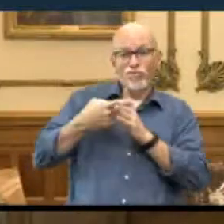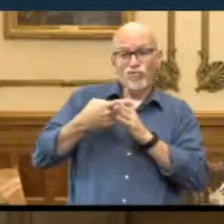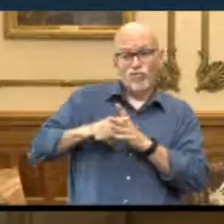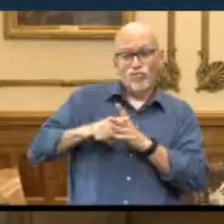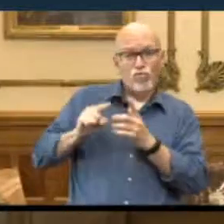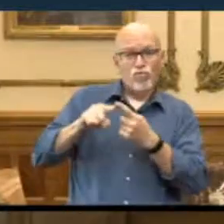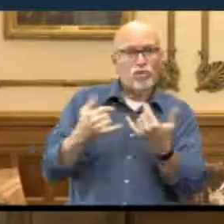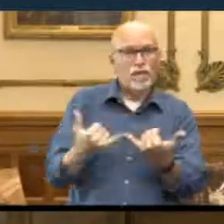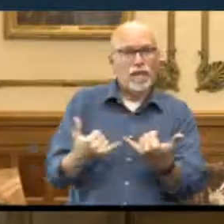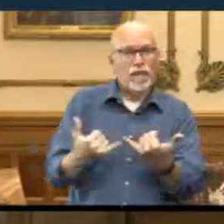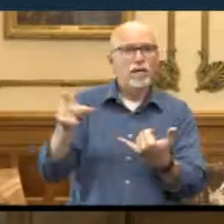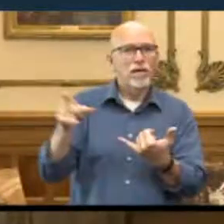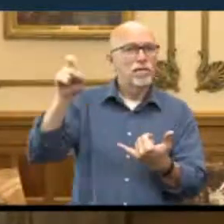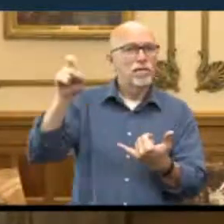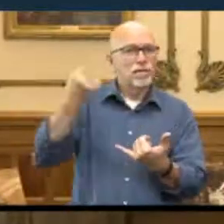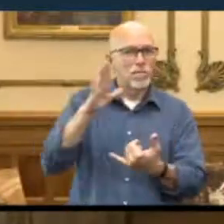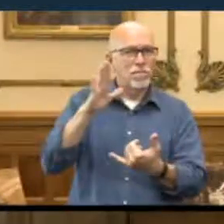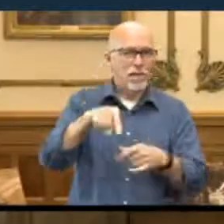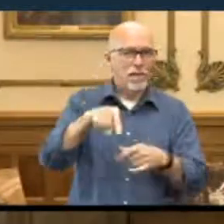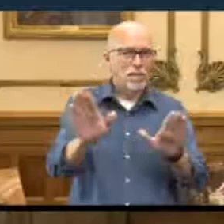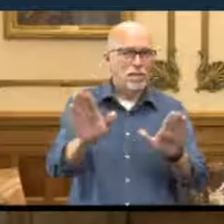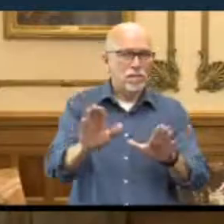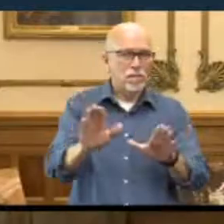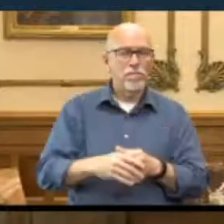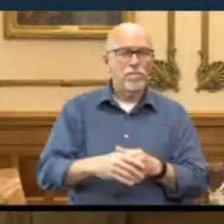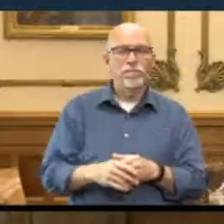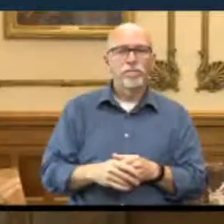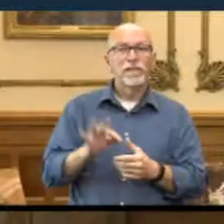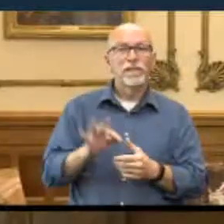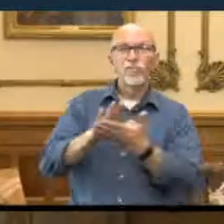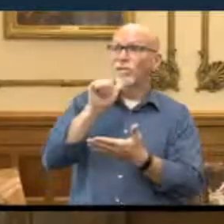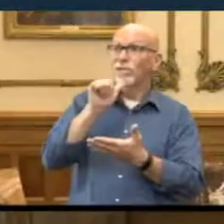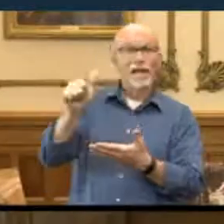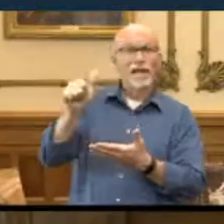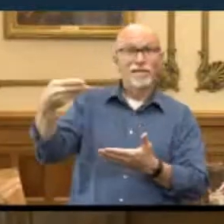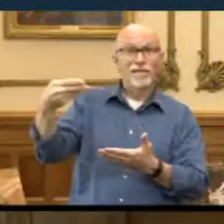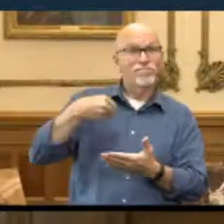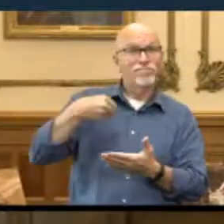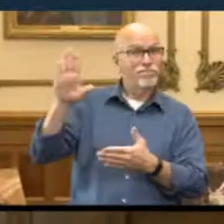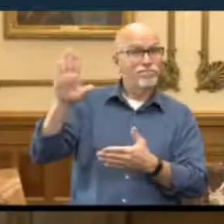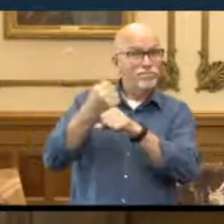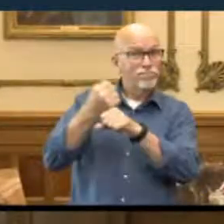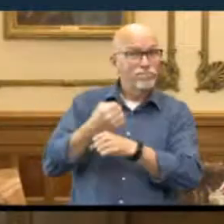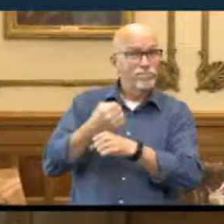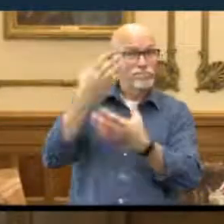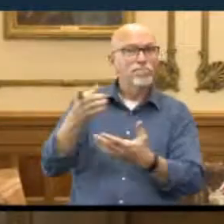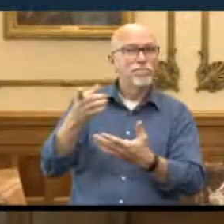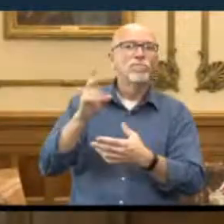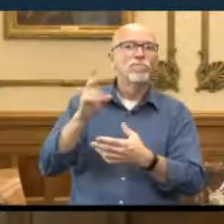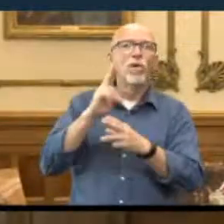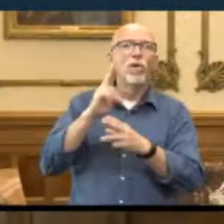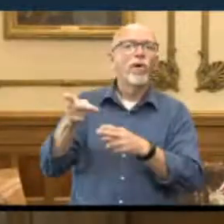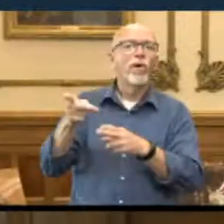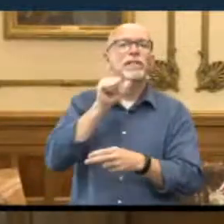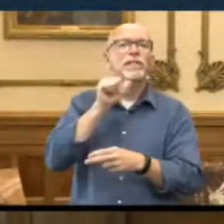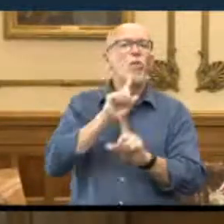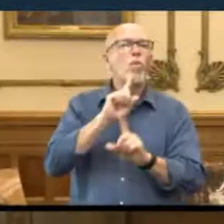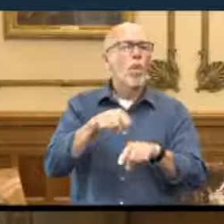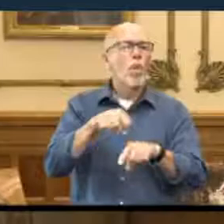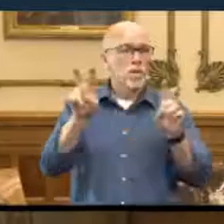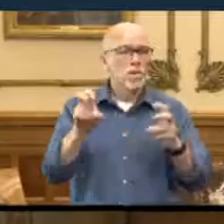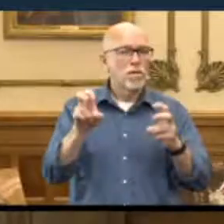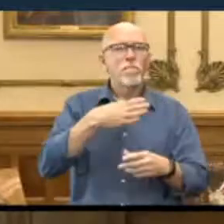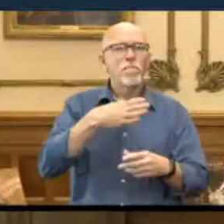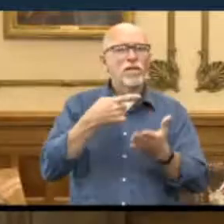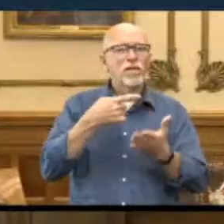by close of business on Sunday. Schools that don't submit data will be listed as not reporting. So please check your